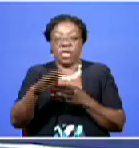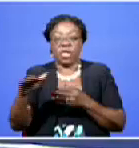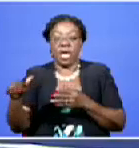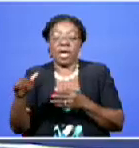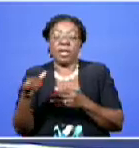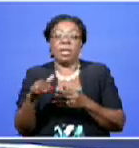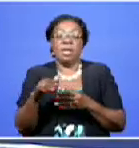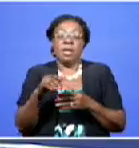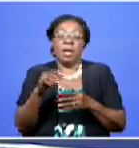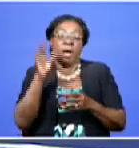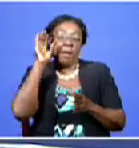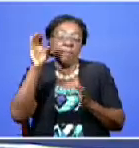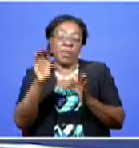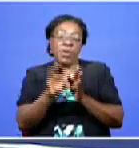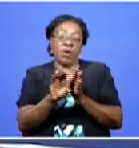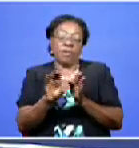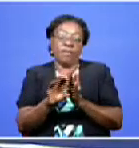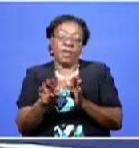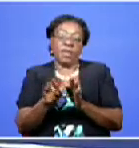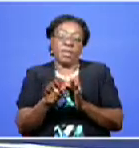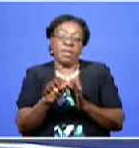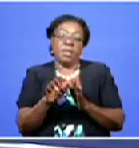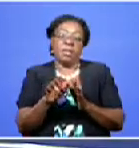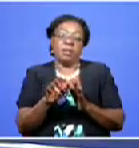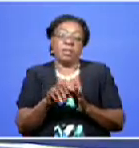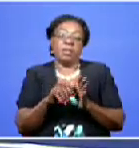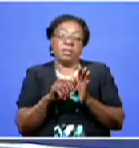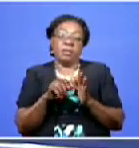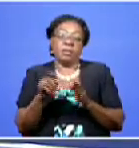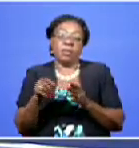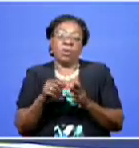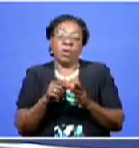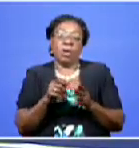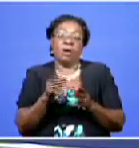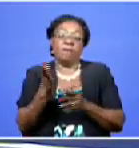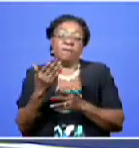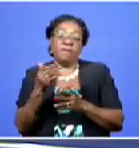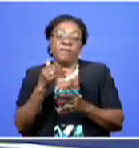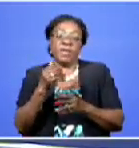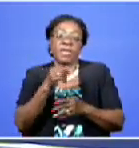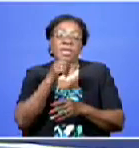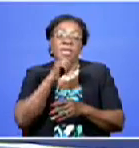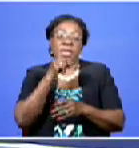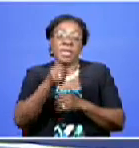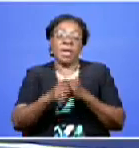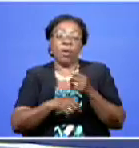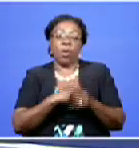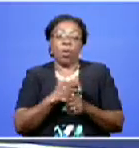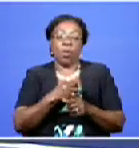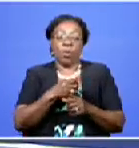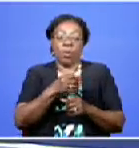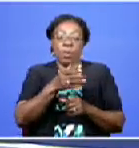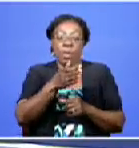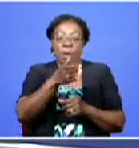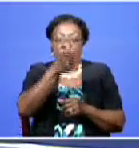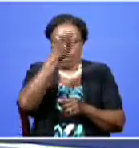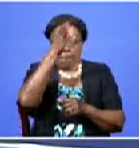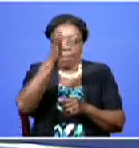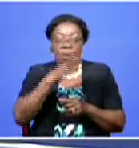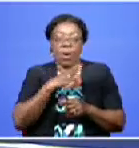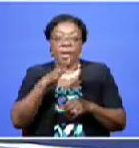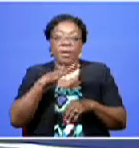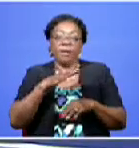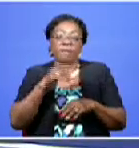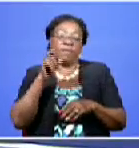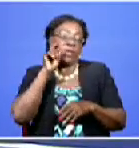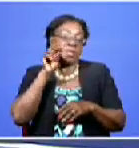it was alleged that he procured a 15-year-old boy for sex and was found with a picture of the teen's penis on his phone.